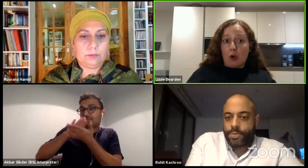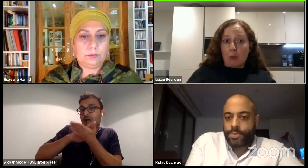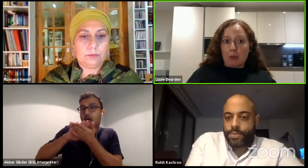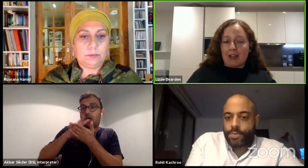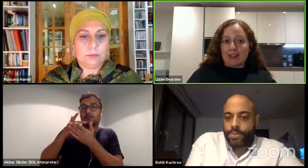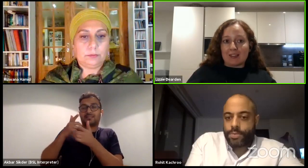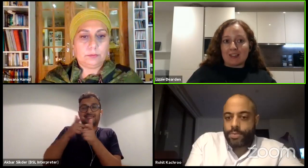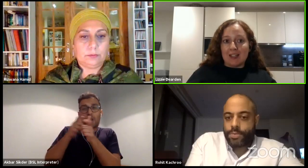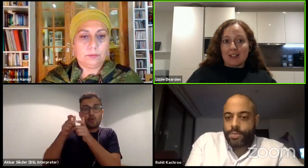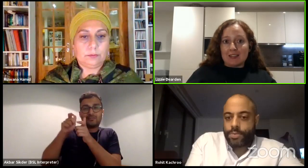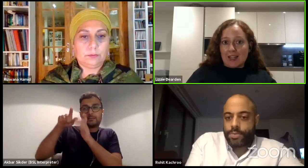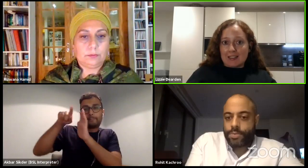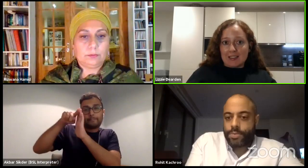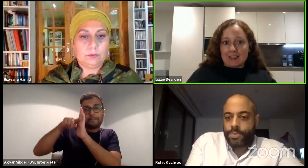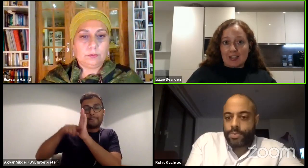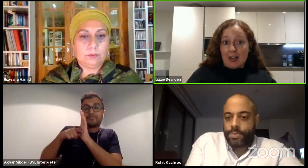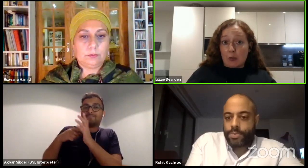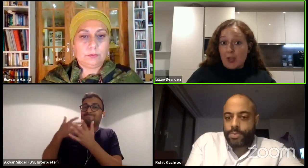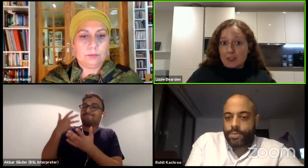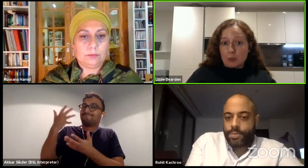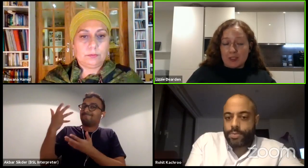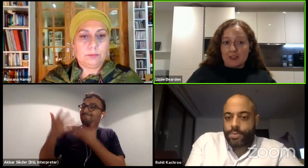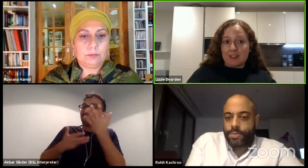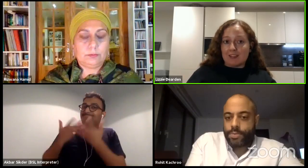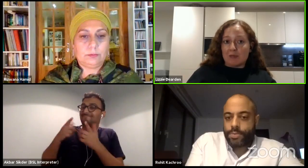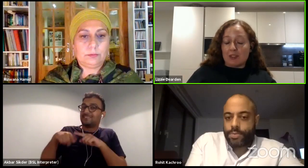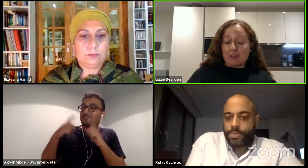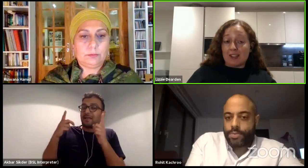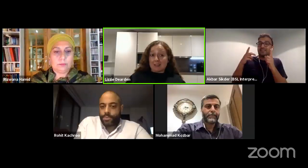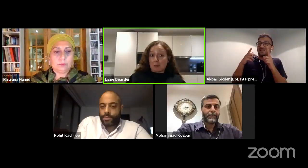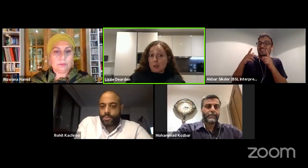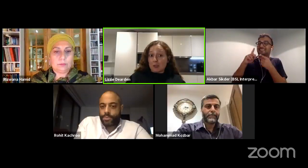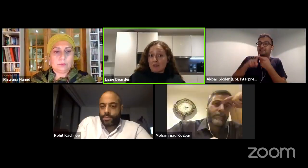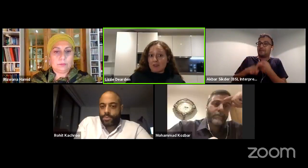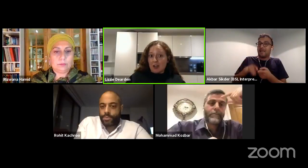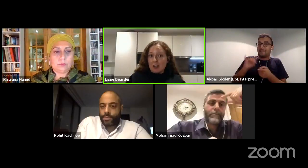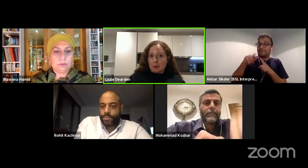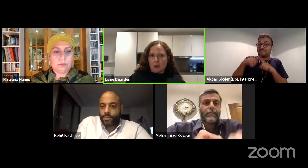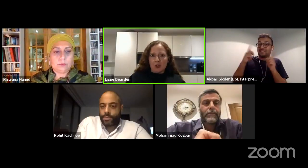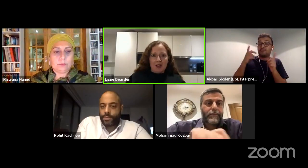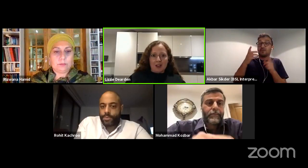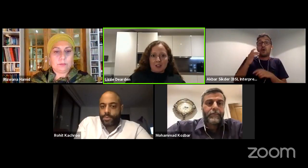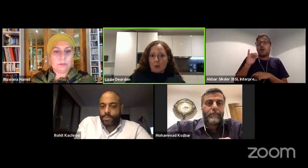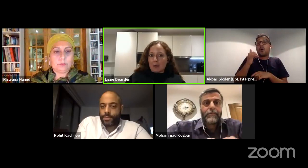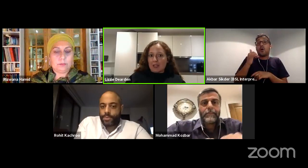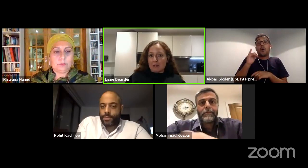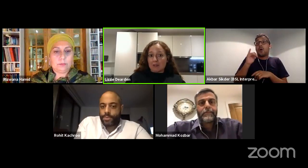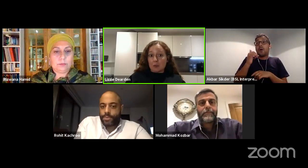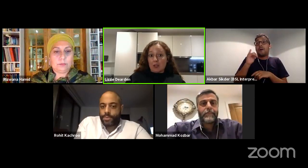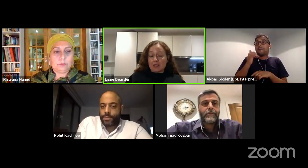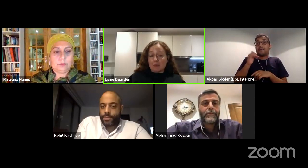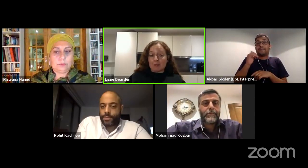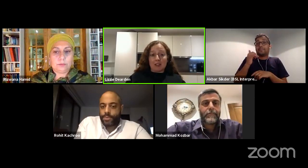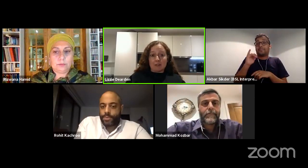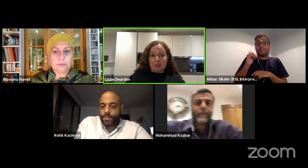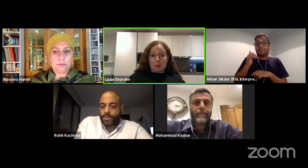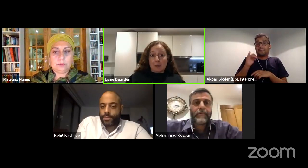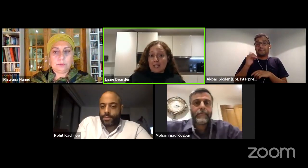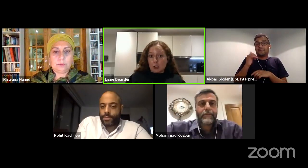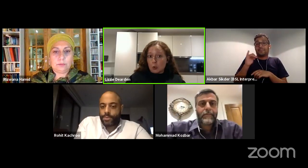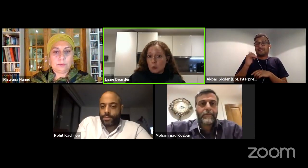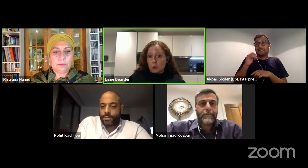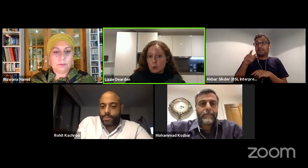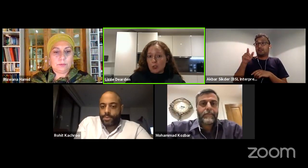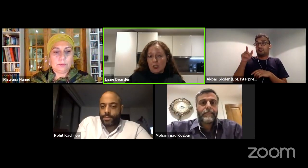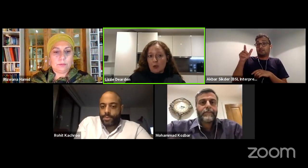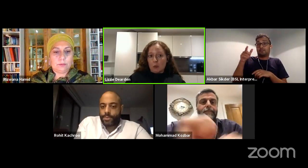very complex, deadly attack where the witnesses, as we've said, might be unreliable, going out of the way themselves to make